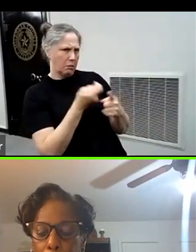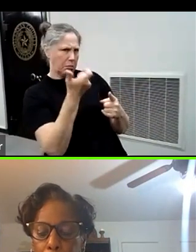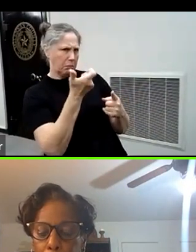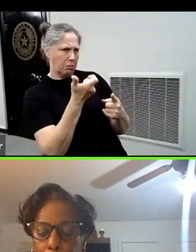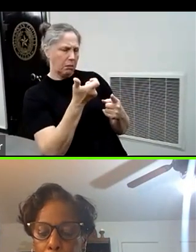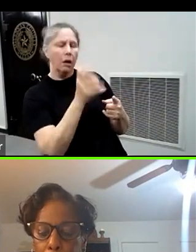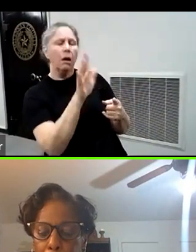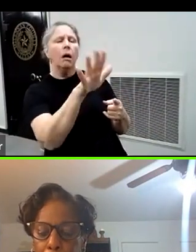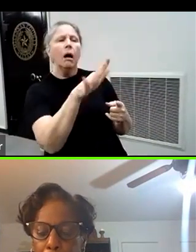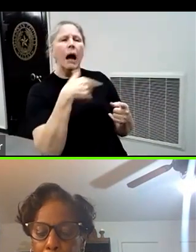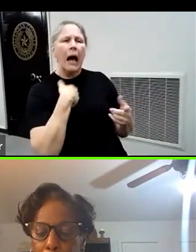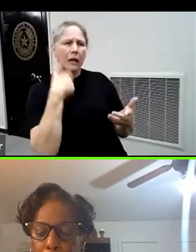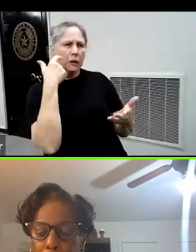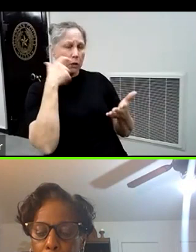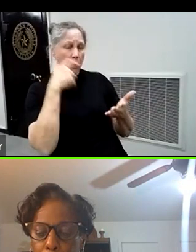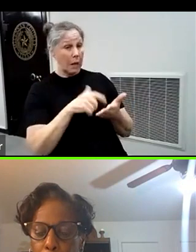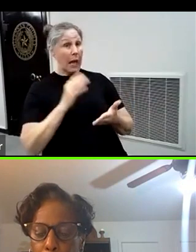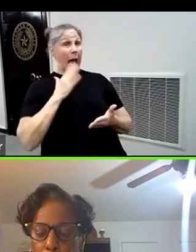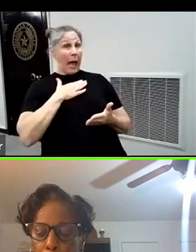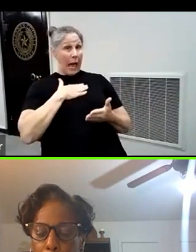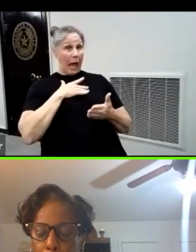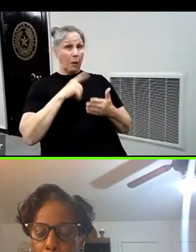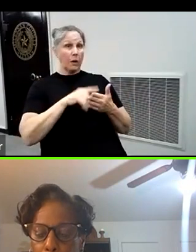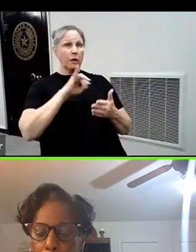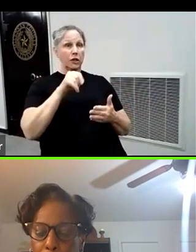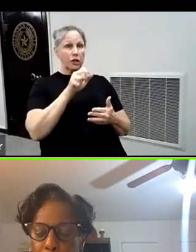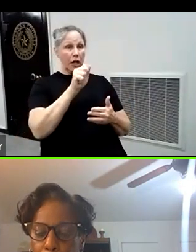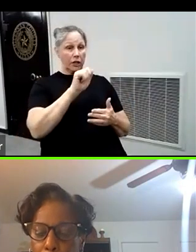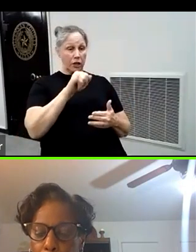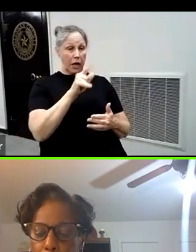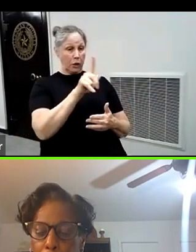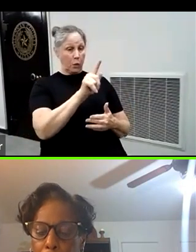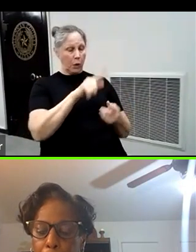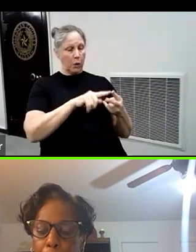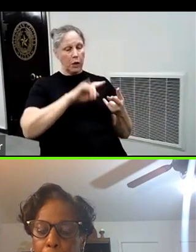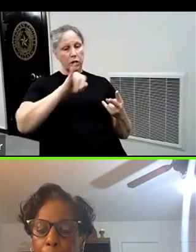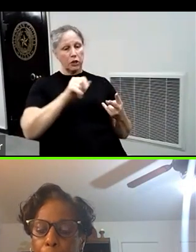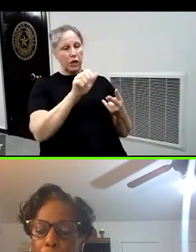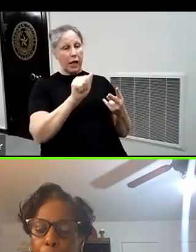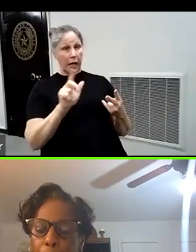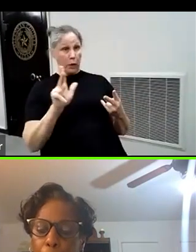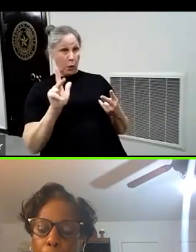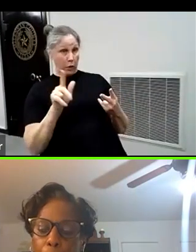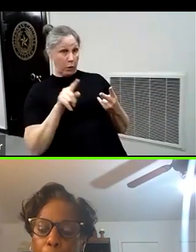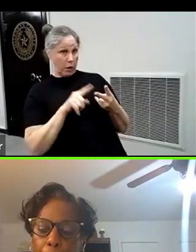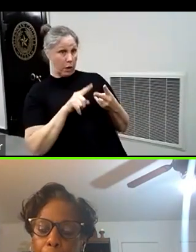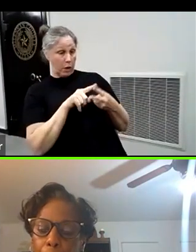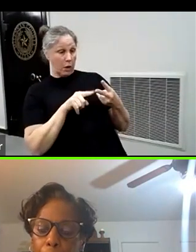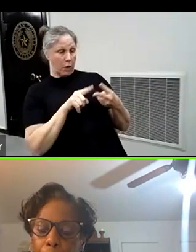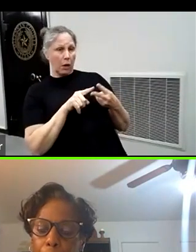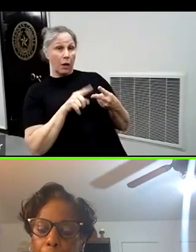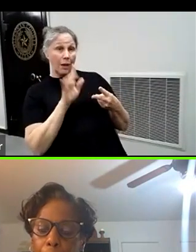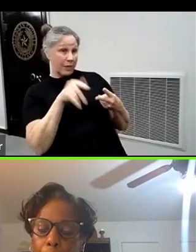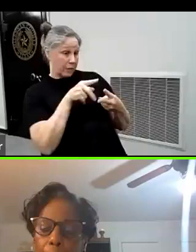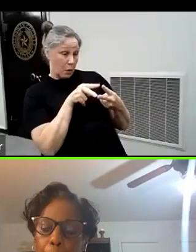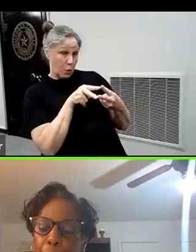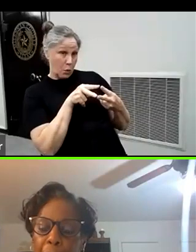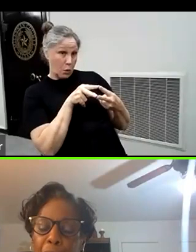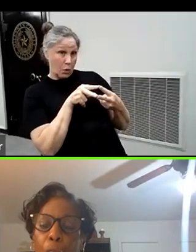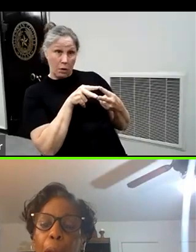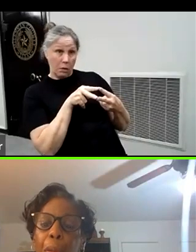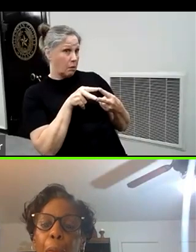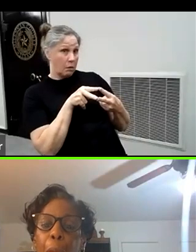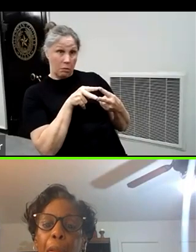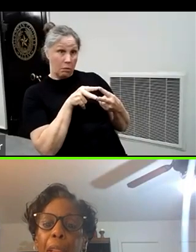our order, we reference GA 21 and GA 23. So are we not